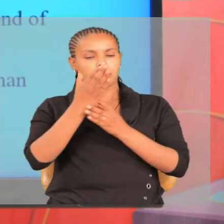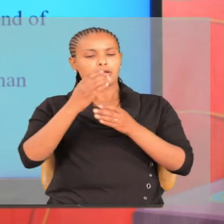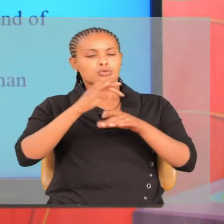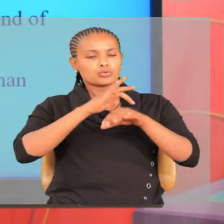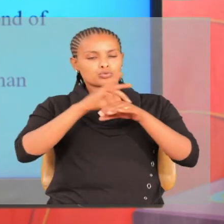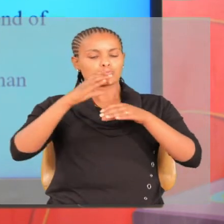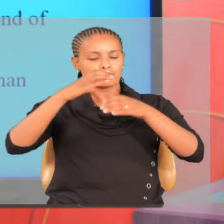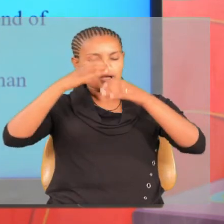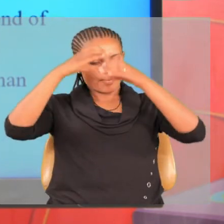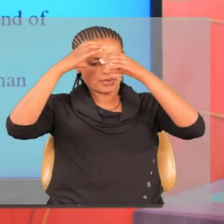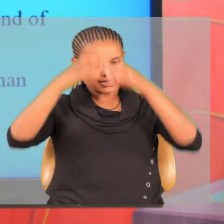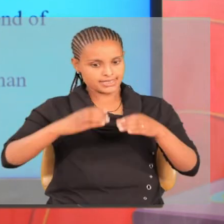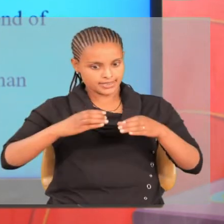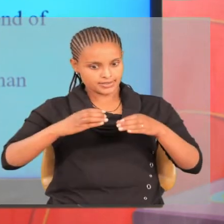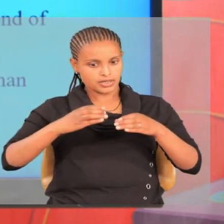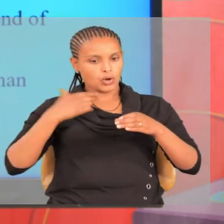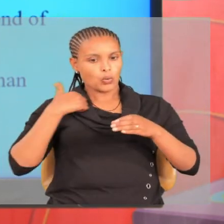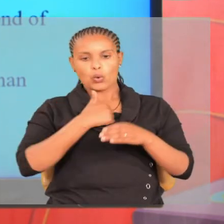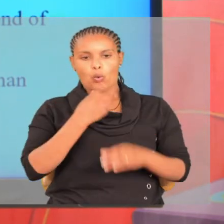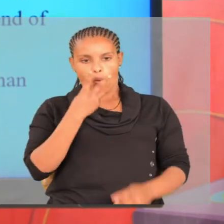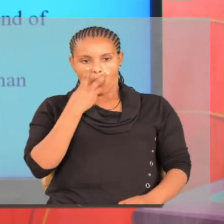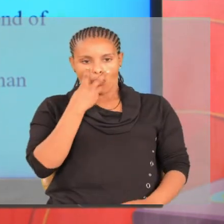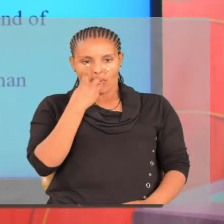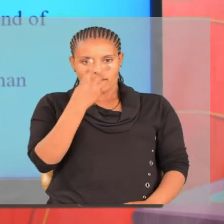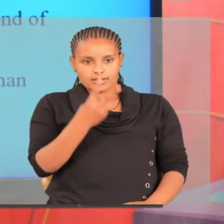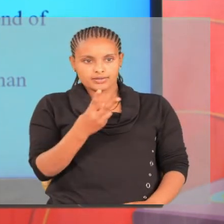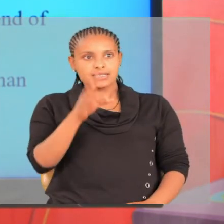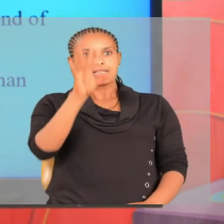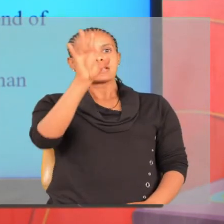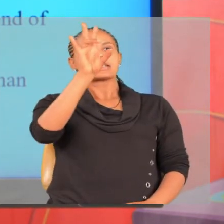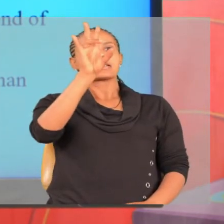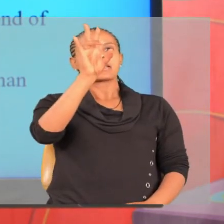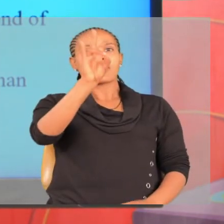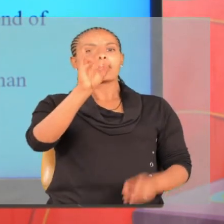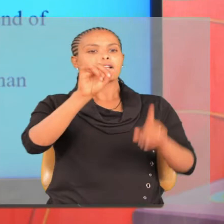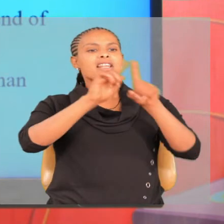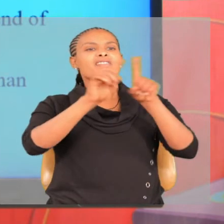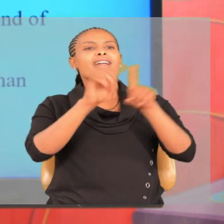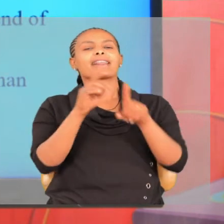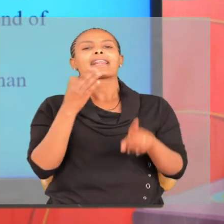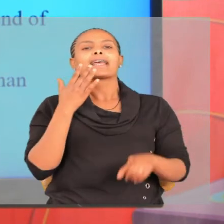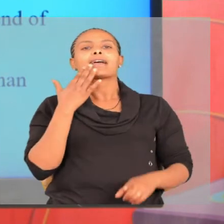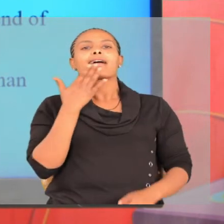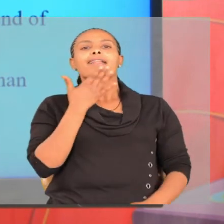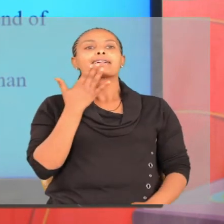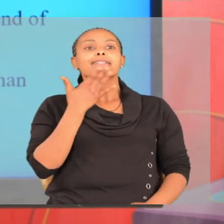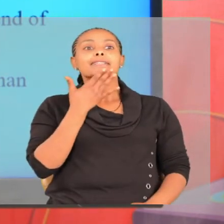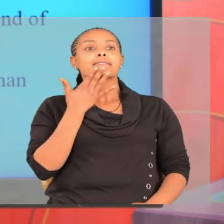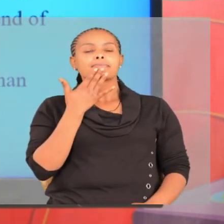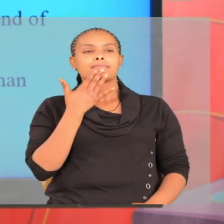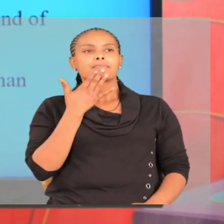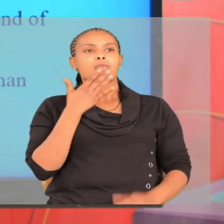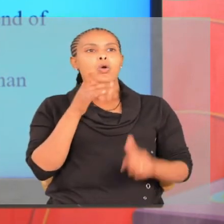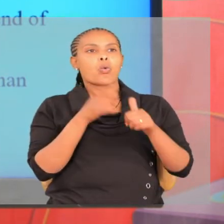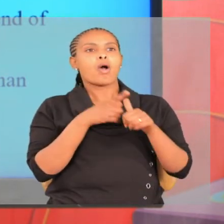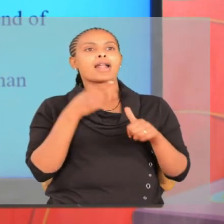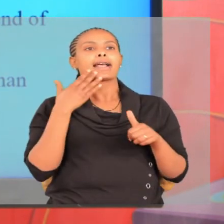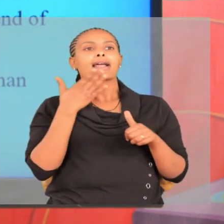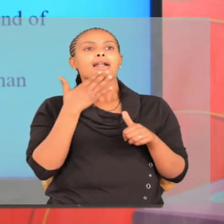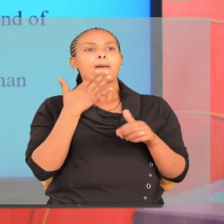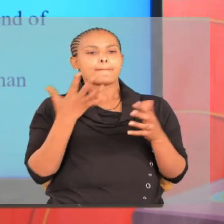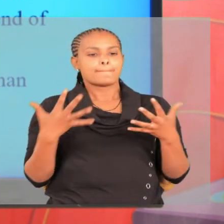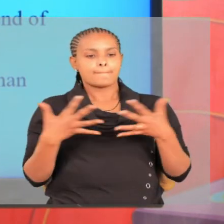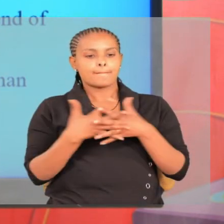prism, then we observe 7 different colors. One color